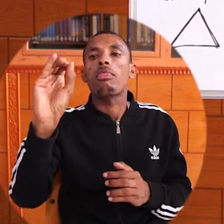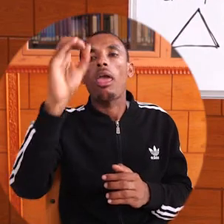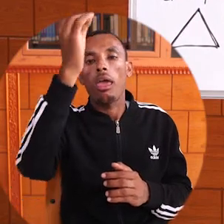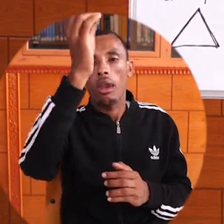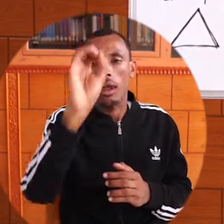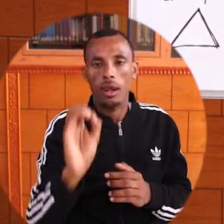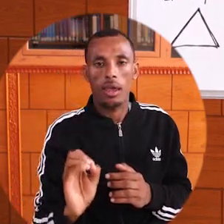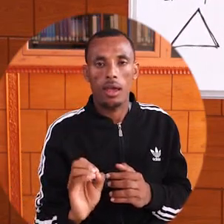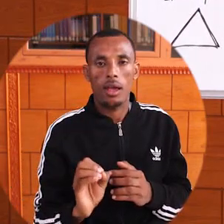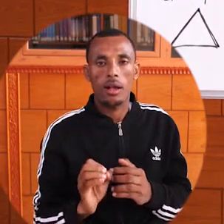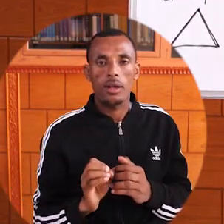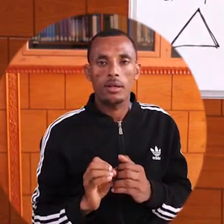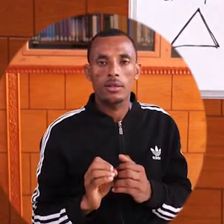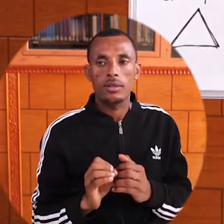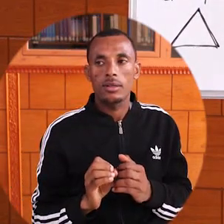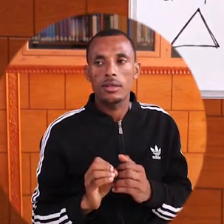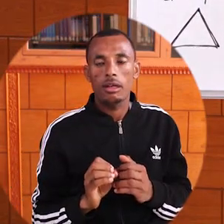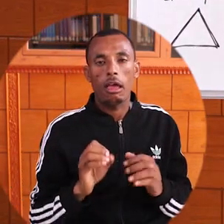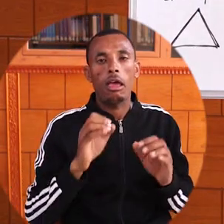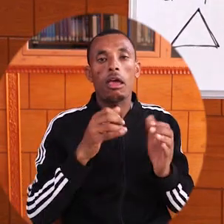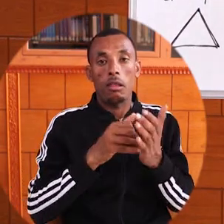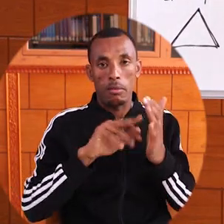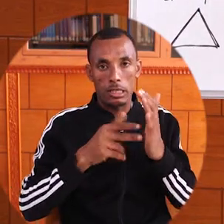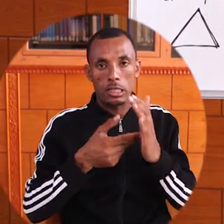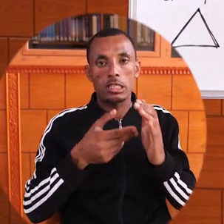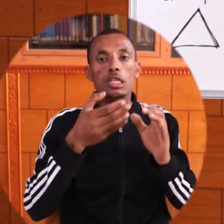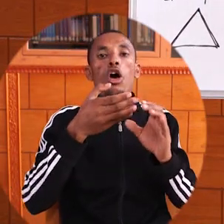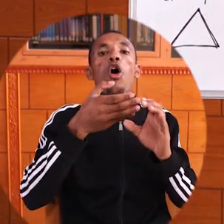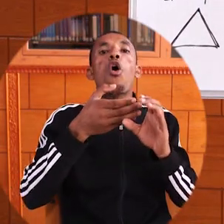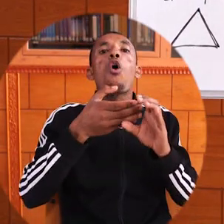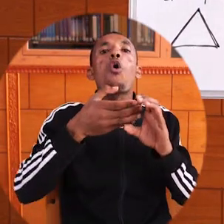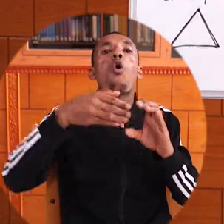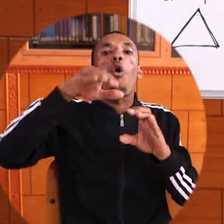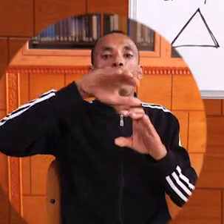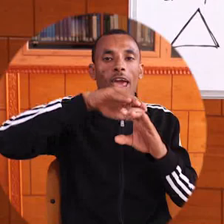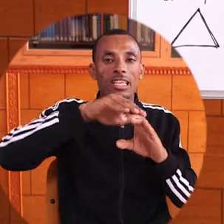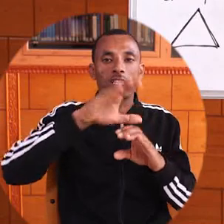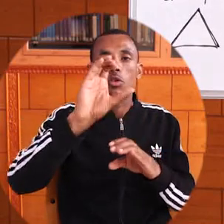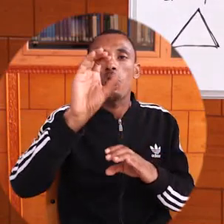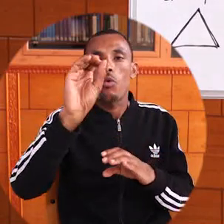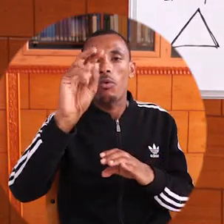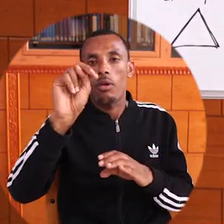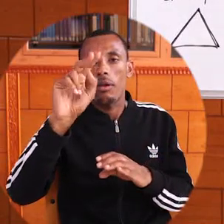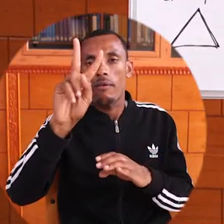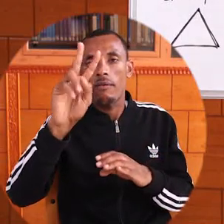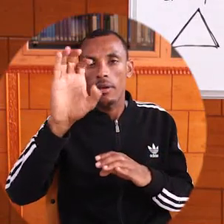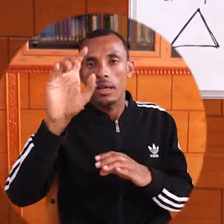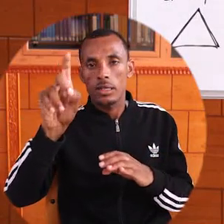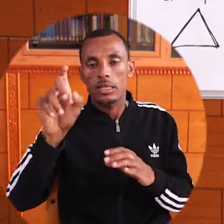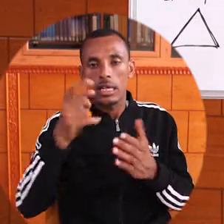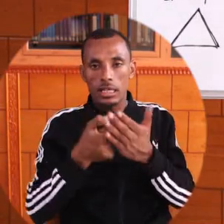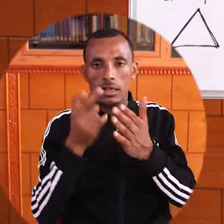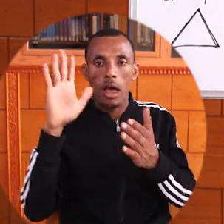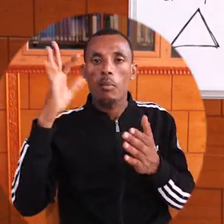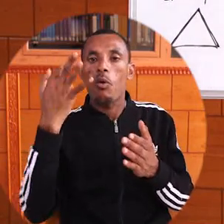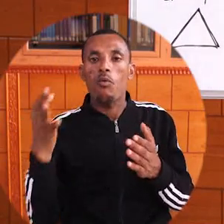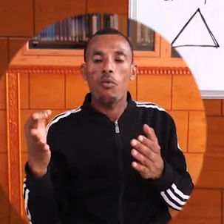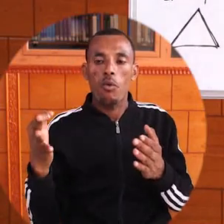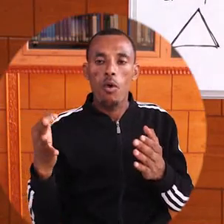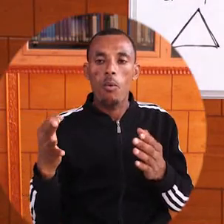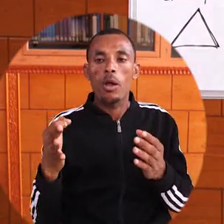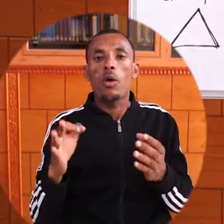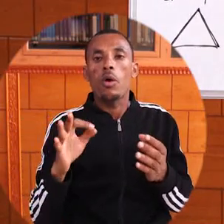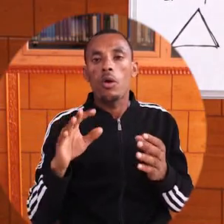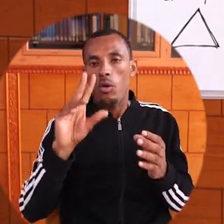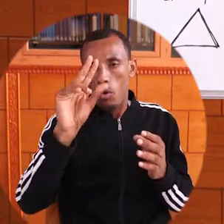180 degree. A convex polygon. In this types of polygon, no portion of a diagonal